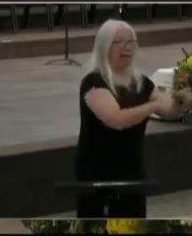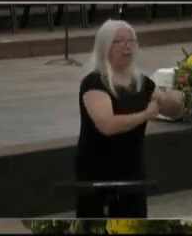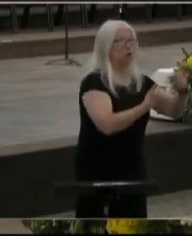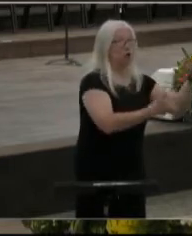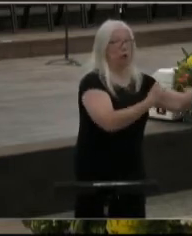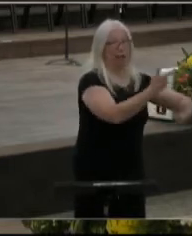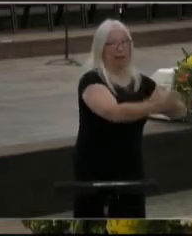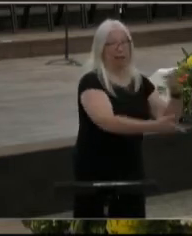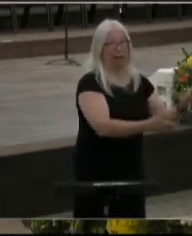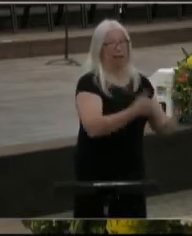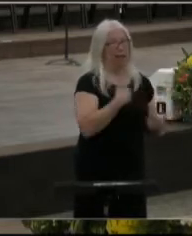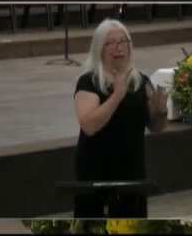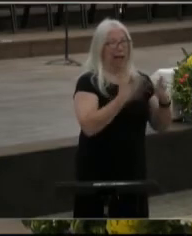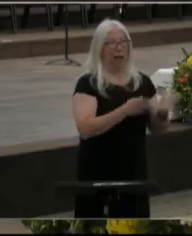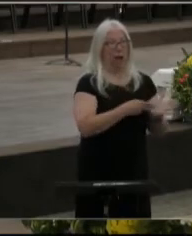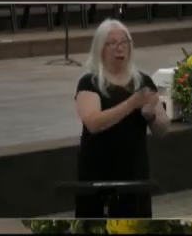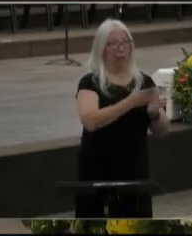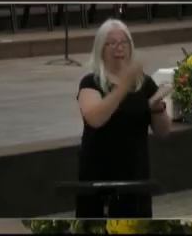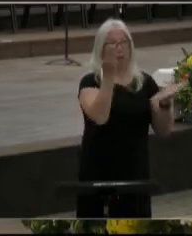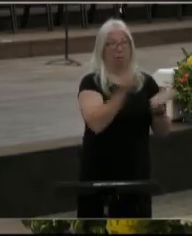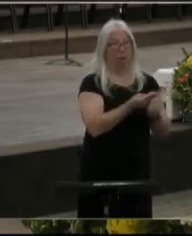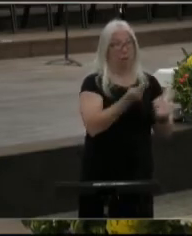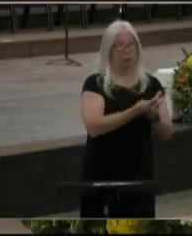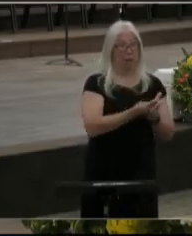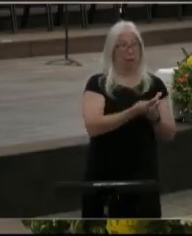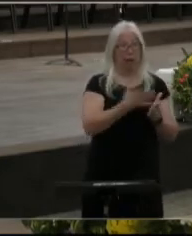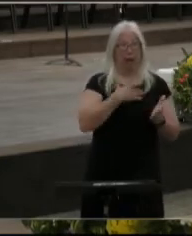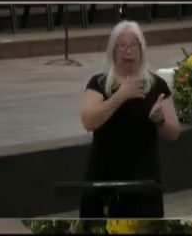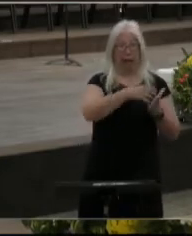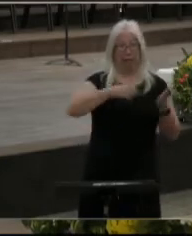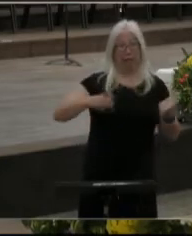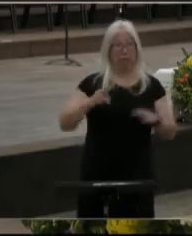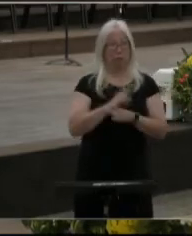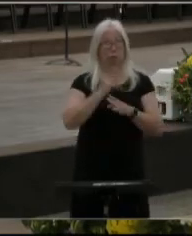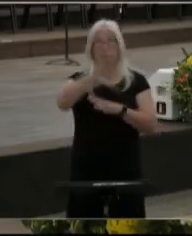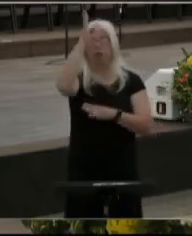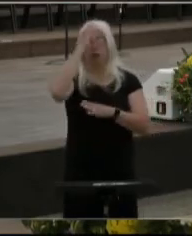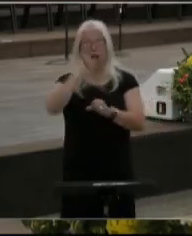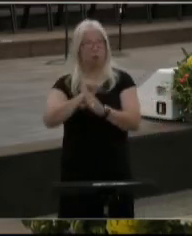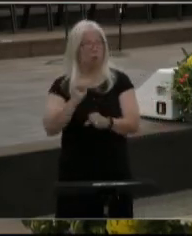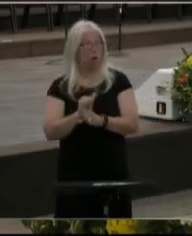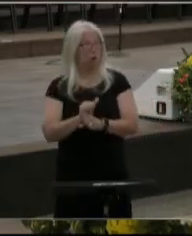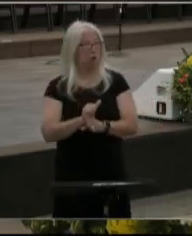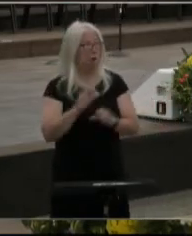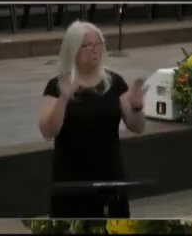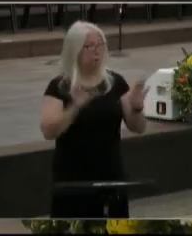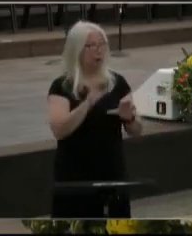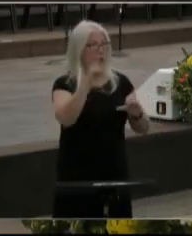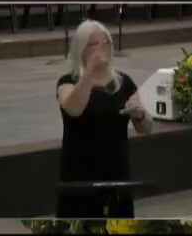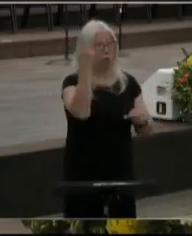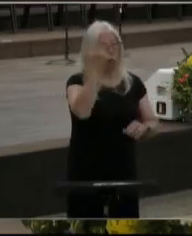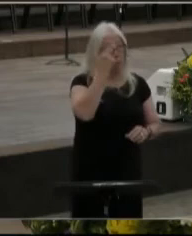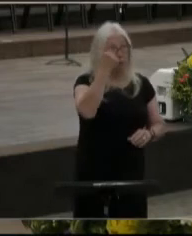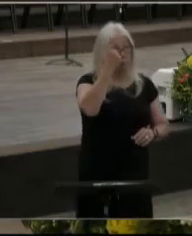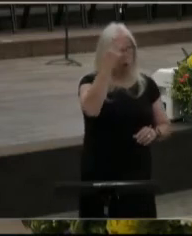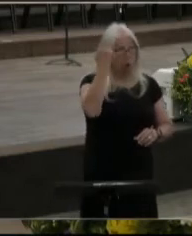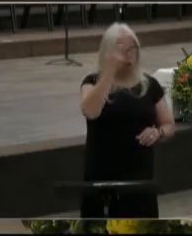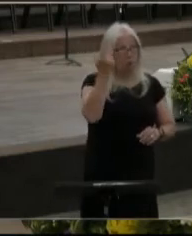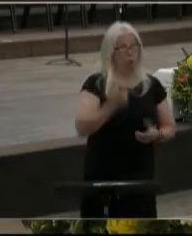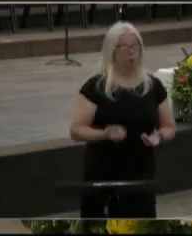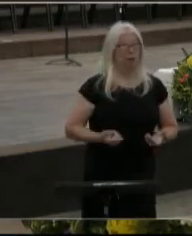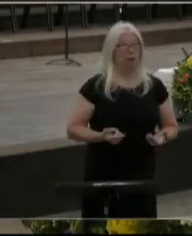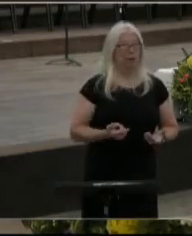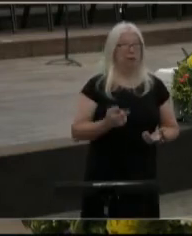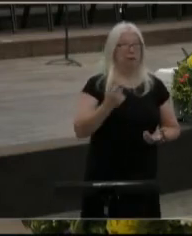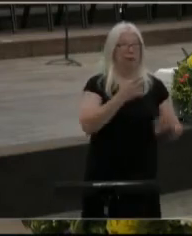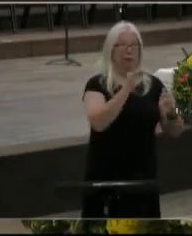in. I said, I don't like paying that much money. I said, I like to take that money and use it for God's work. But I do it for one reason and one reason alone.